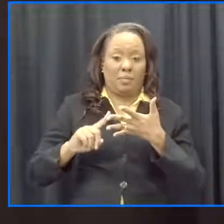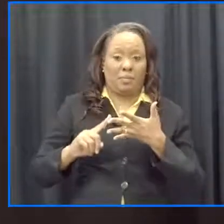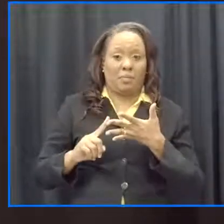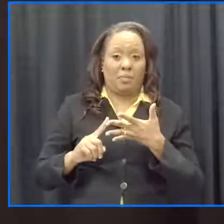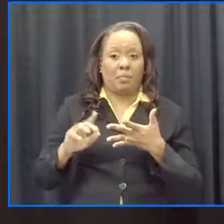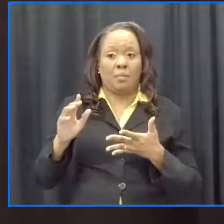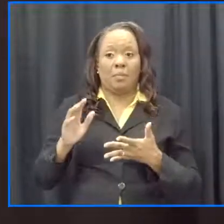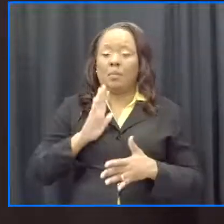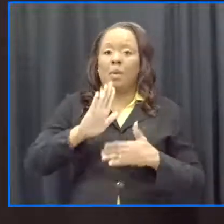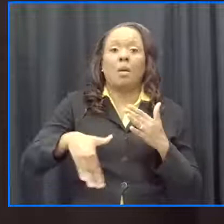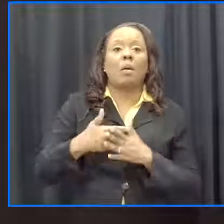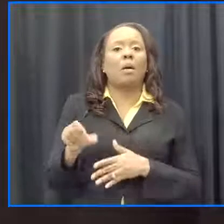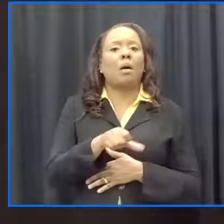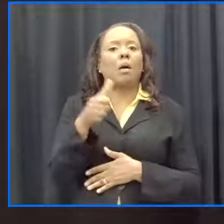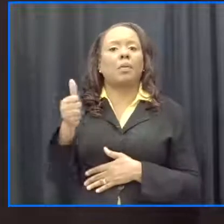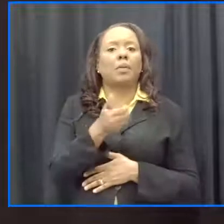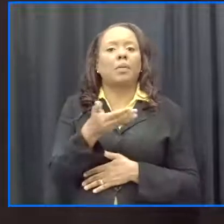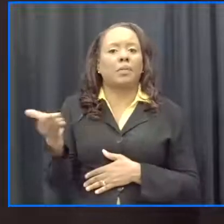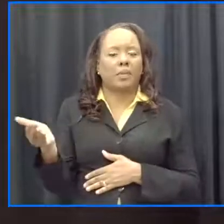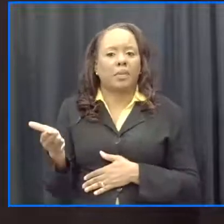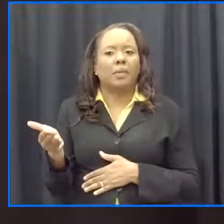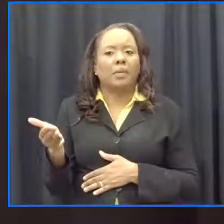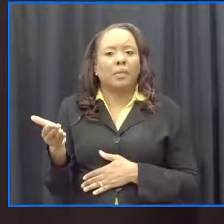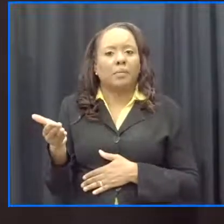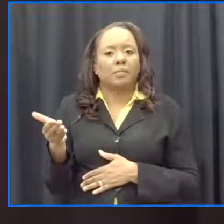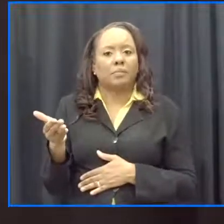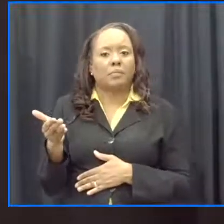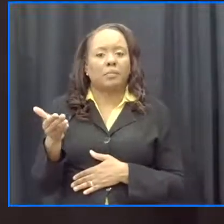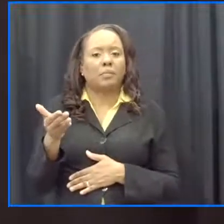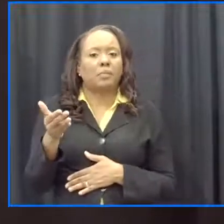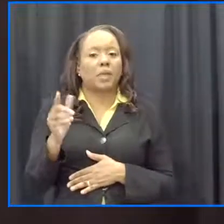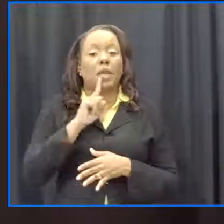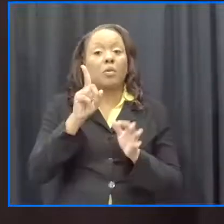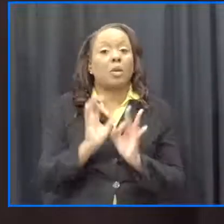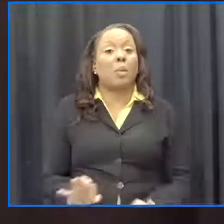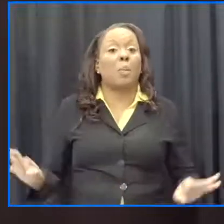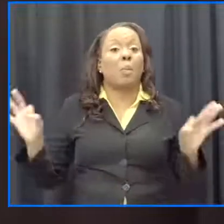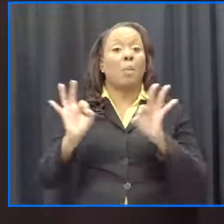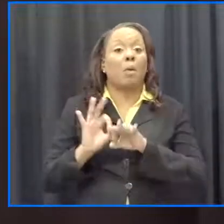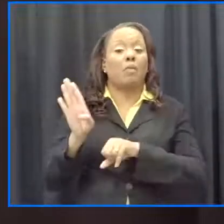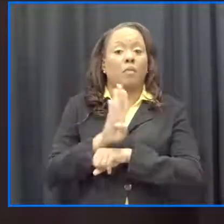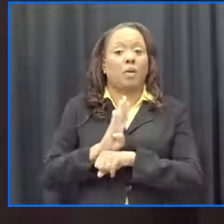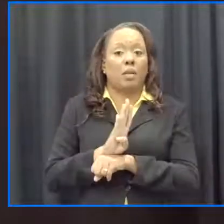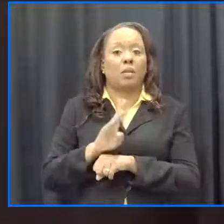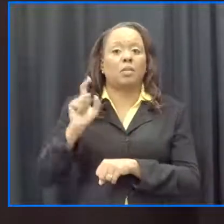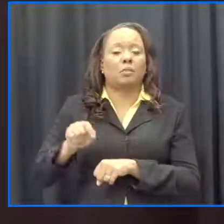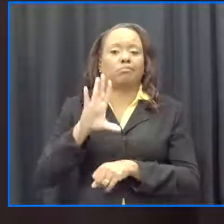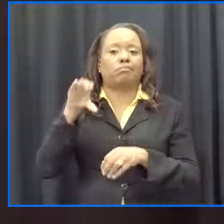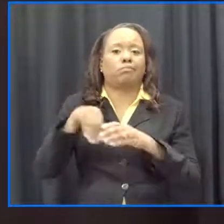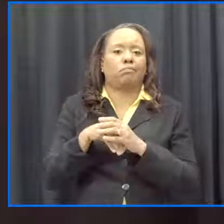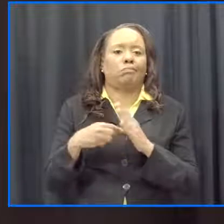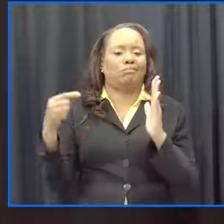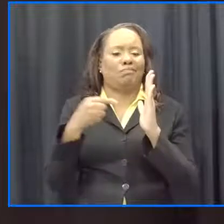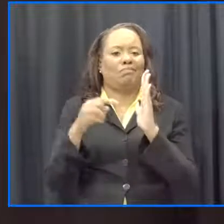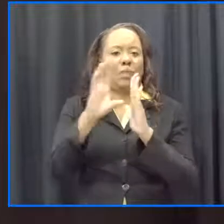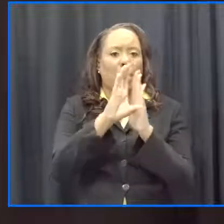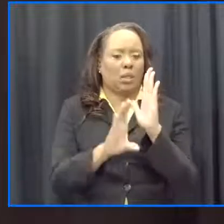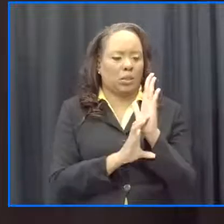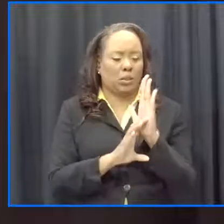all other relevant matters which in their own discretion are relevant to the above aims and